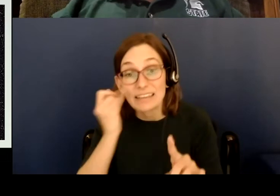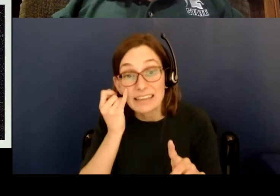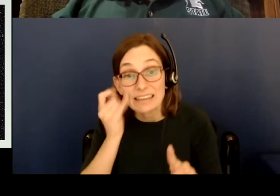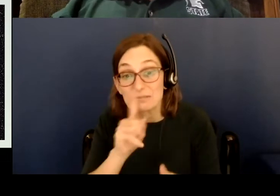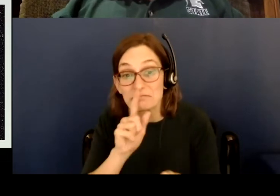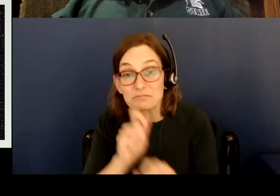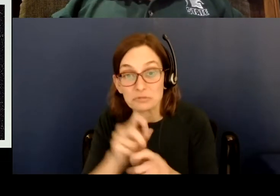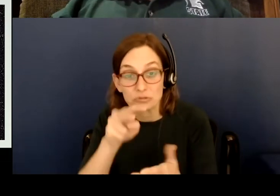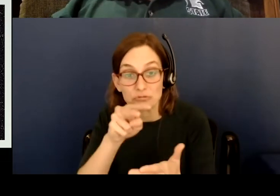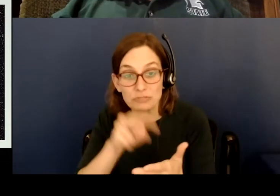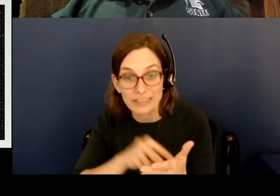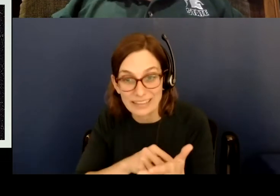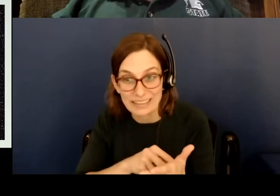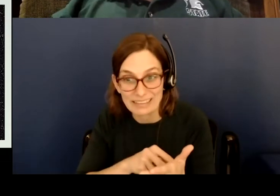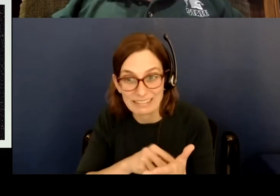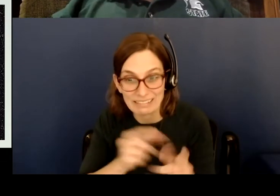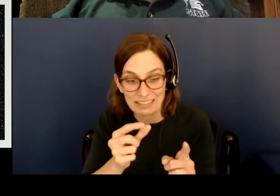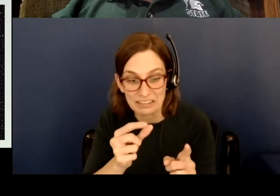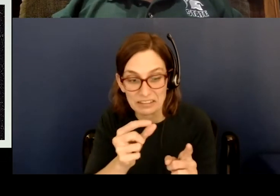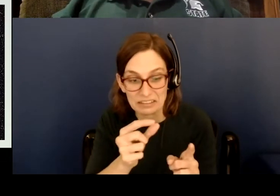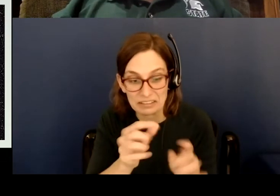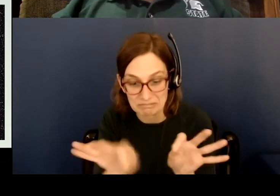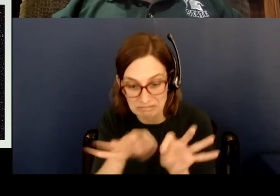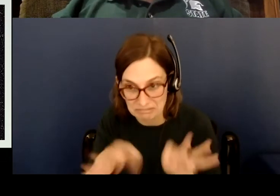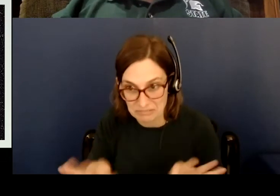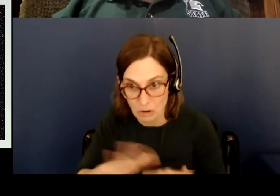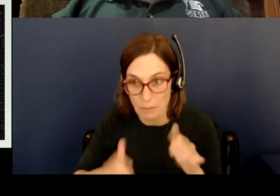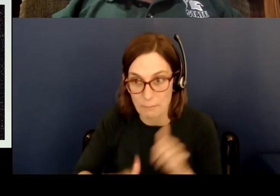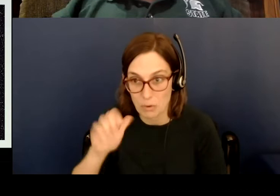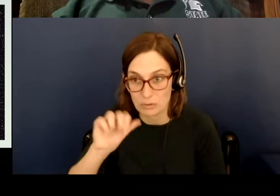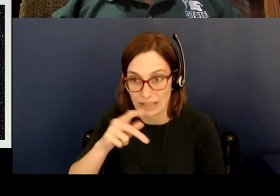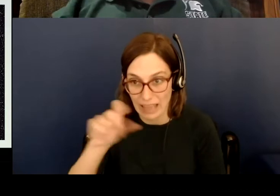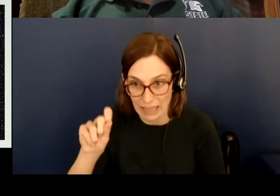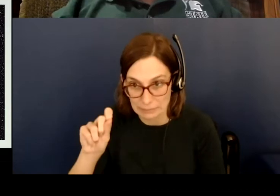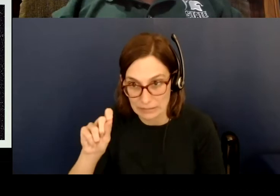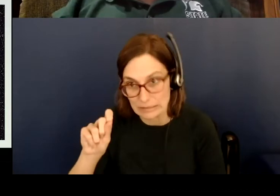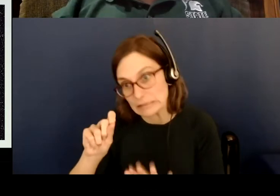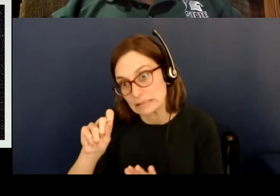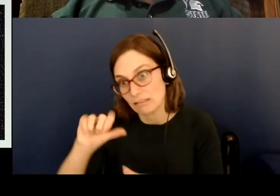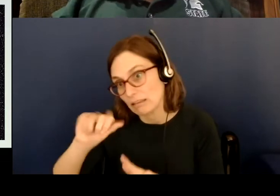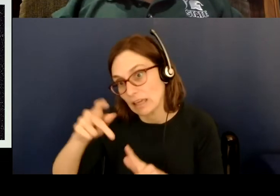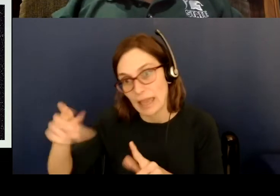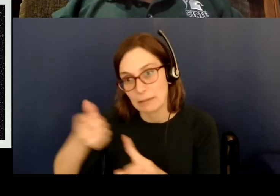terms on most apps, you are allowing that app. I mean, the app is not free. You're giving the